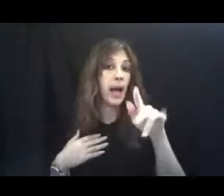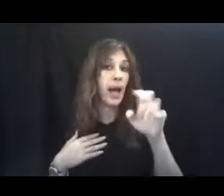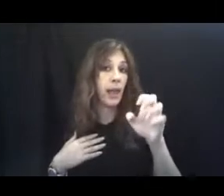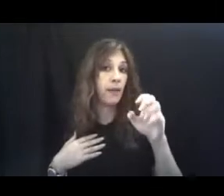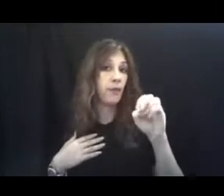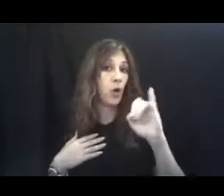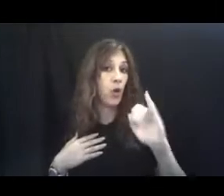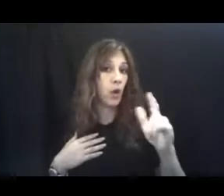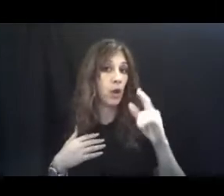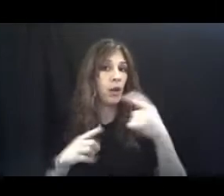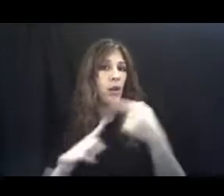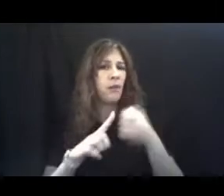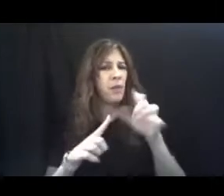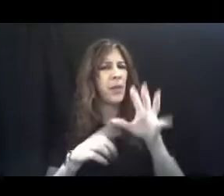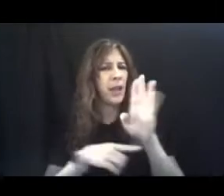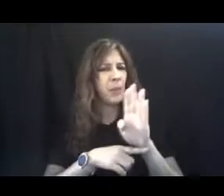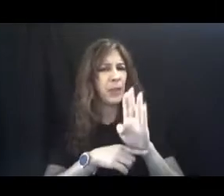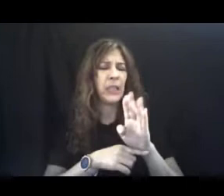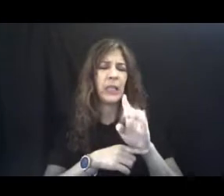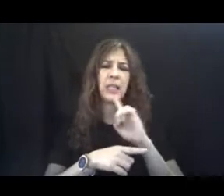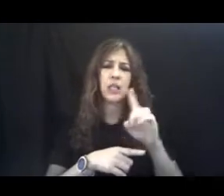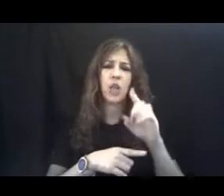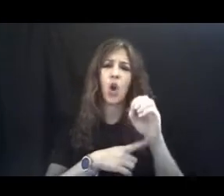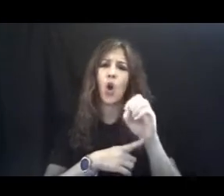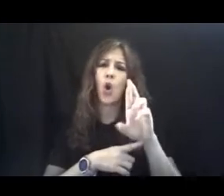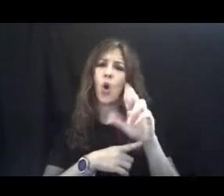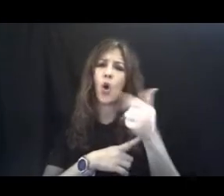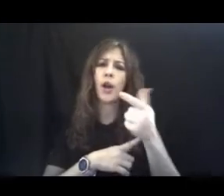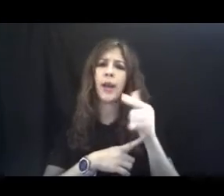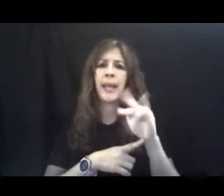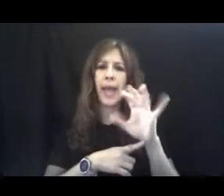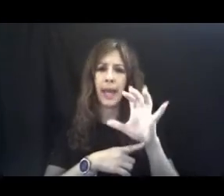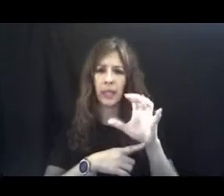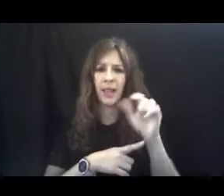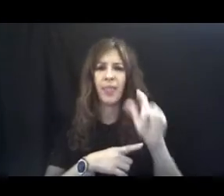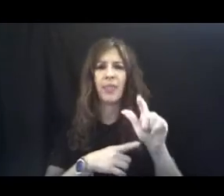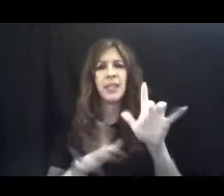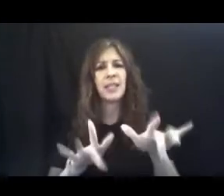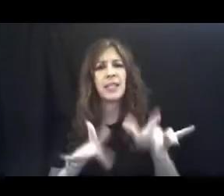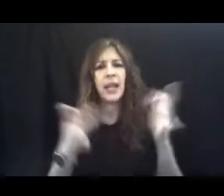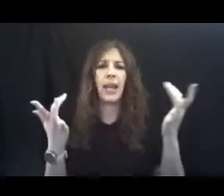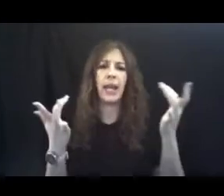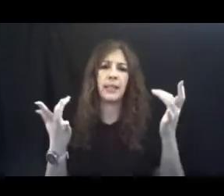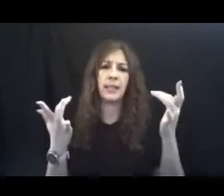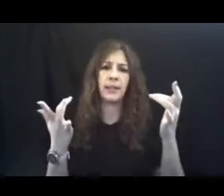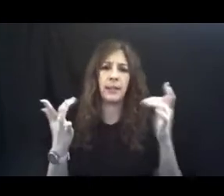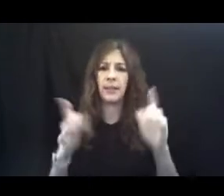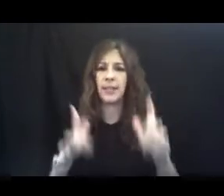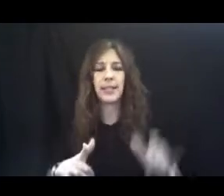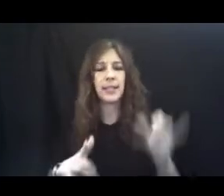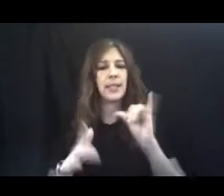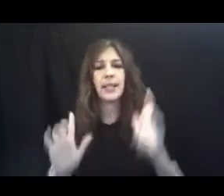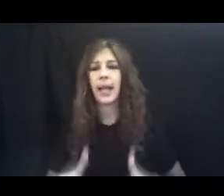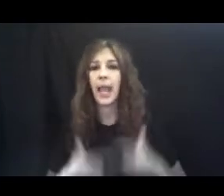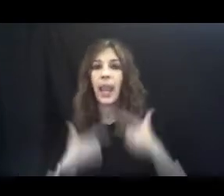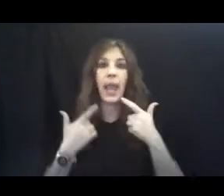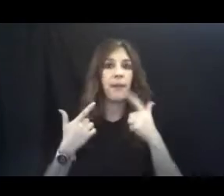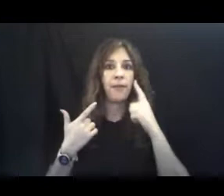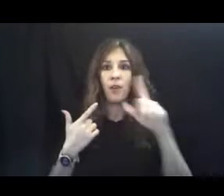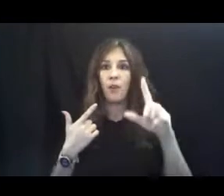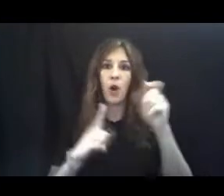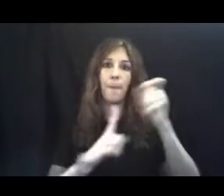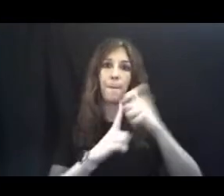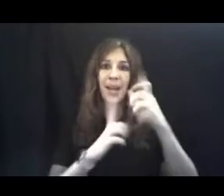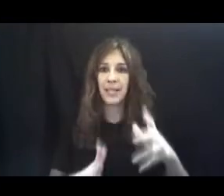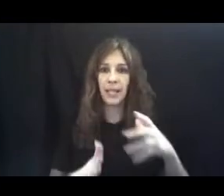tell a little bit in terms of what is, this is kind of lifeblood of Palestinians. Whatever ailment I have, my mother growing up, take a teaspoon